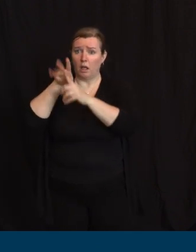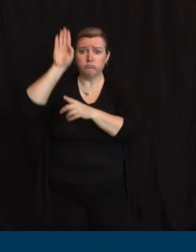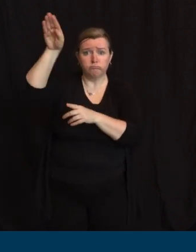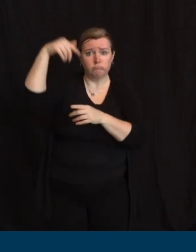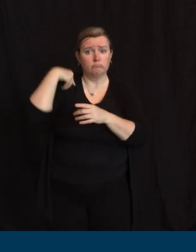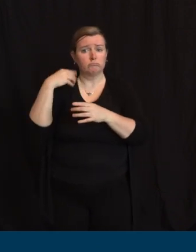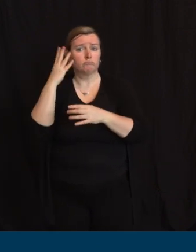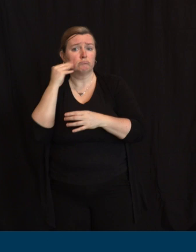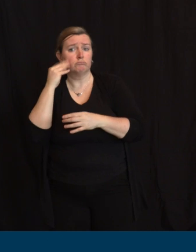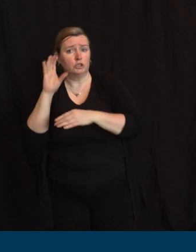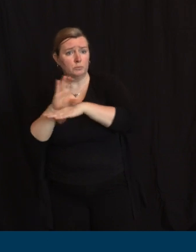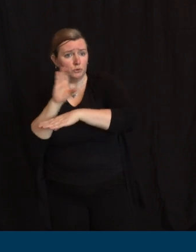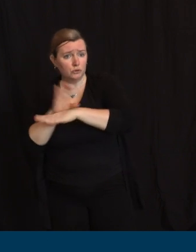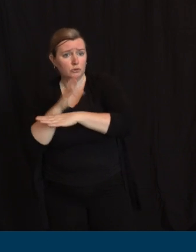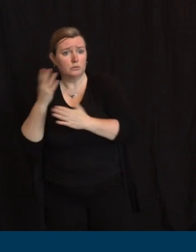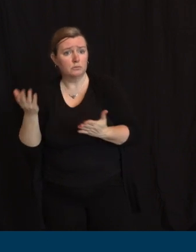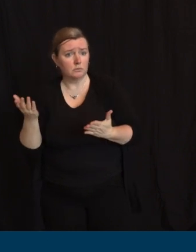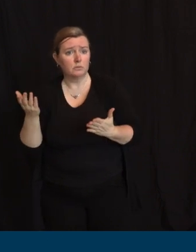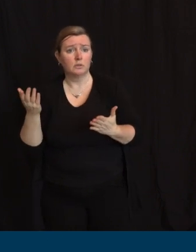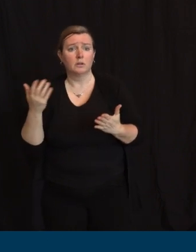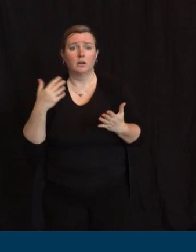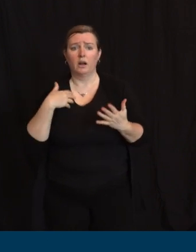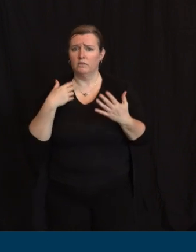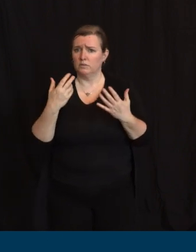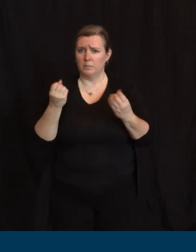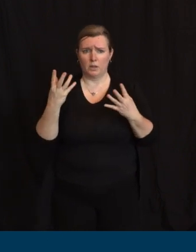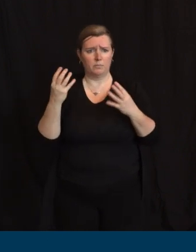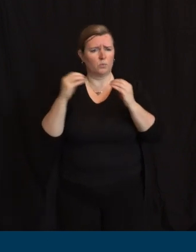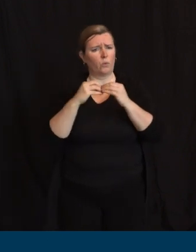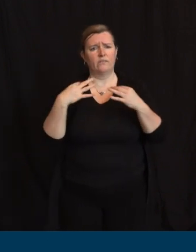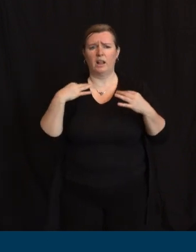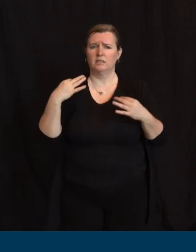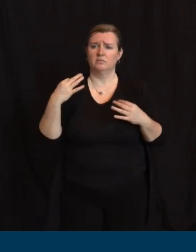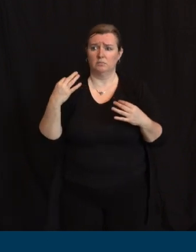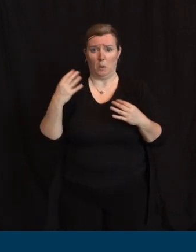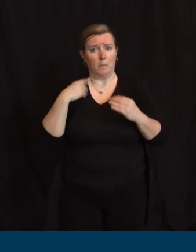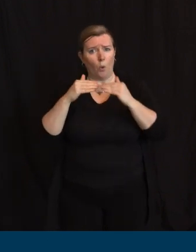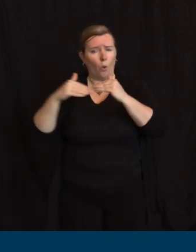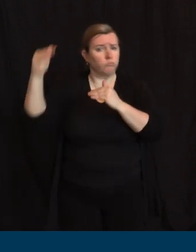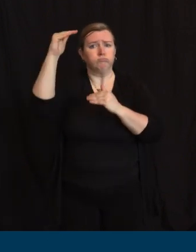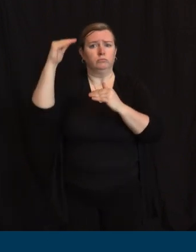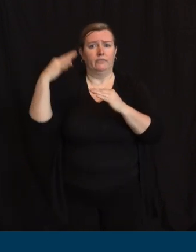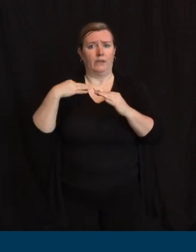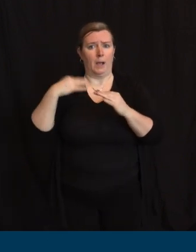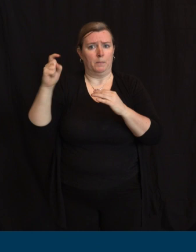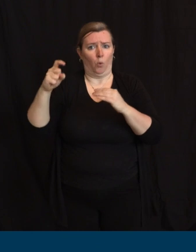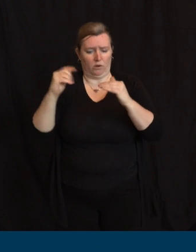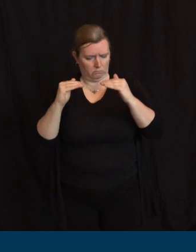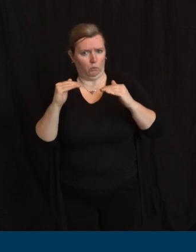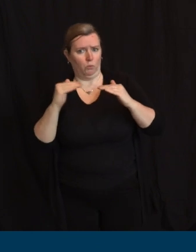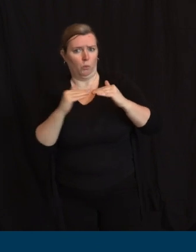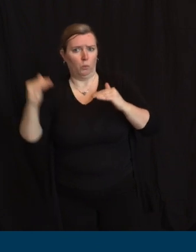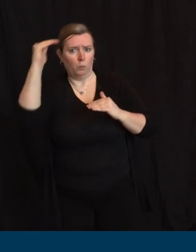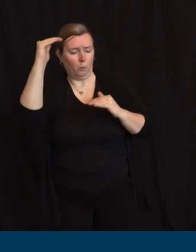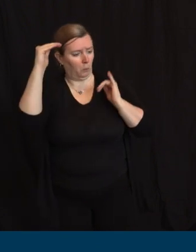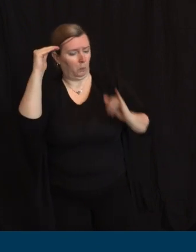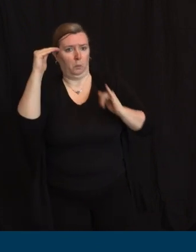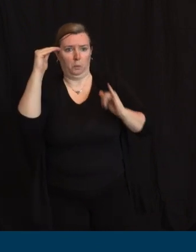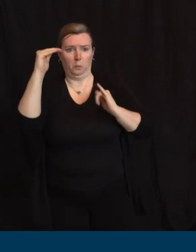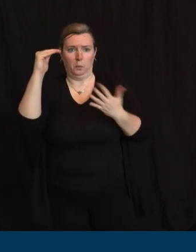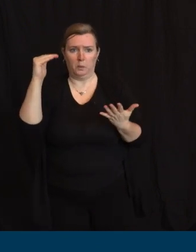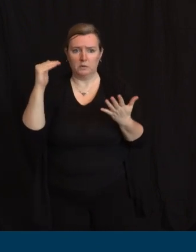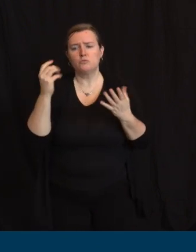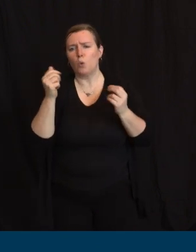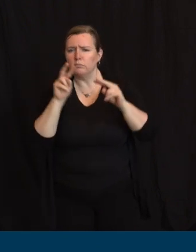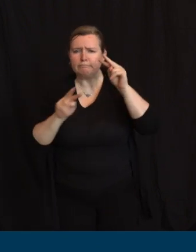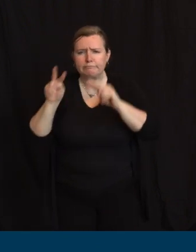to say this is one area where we now have more volunteers than we need. Our team is currently going through the list of all of